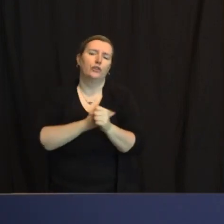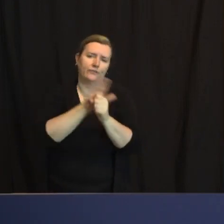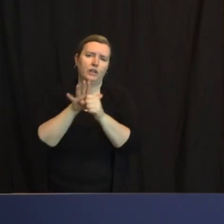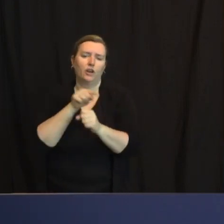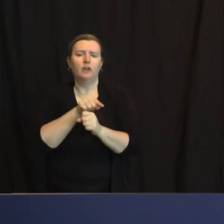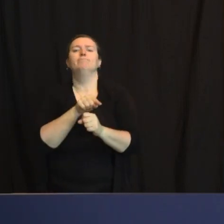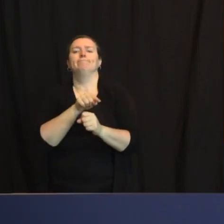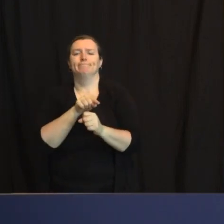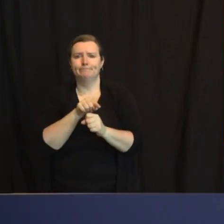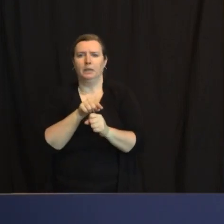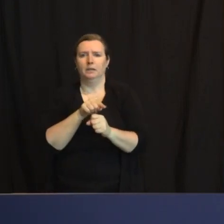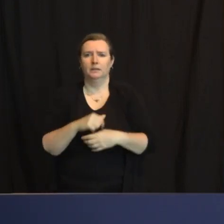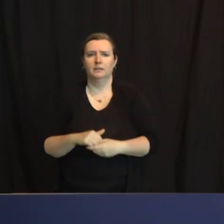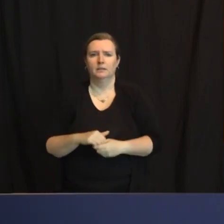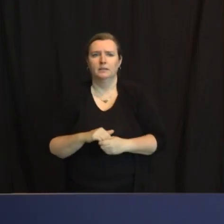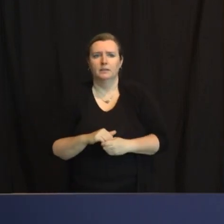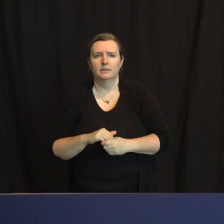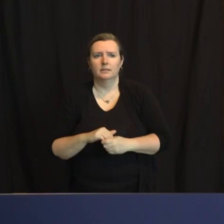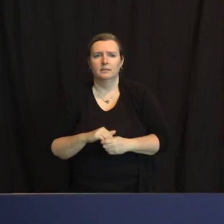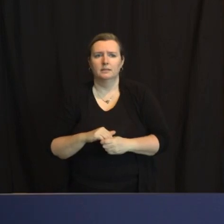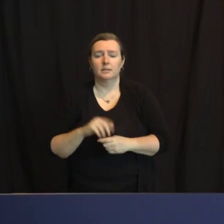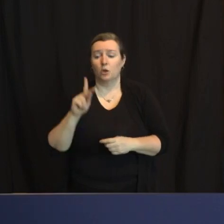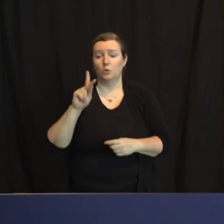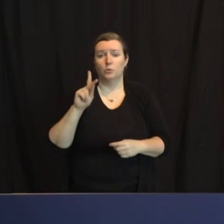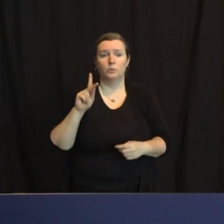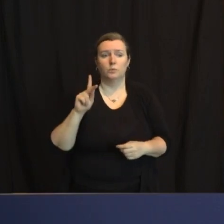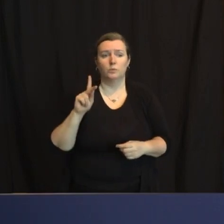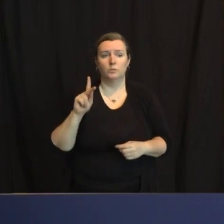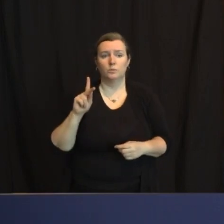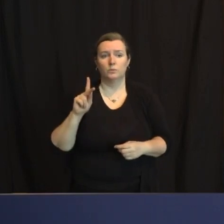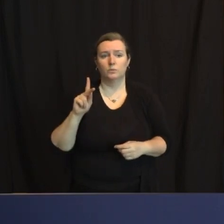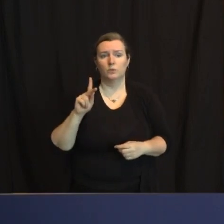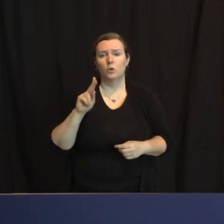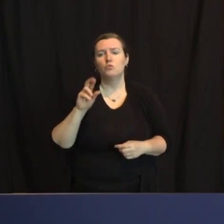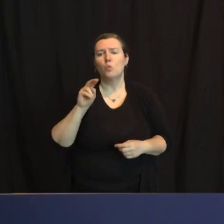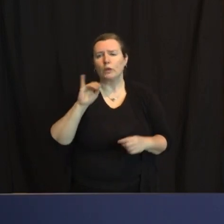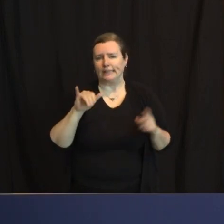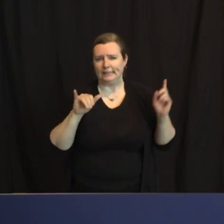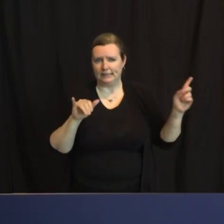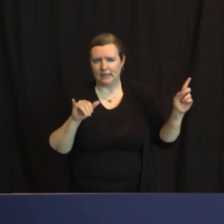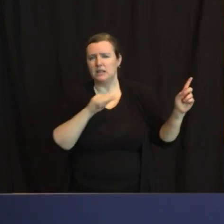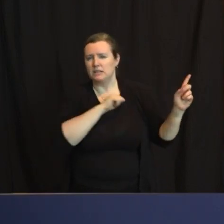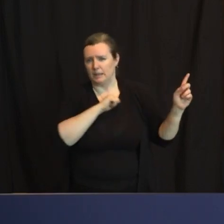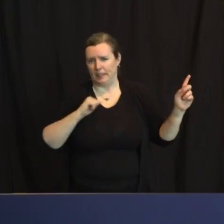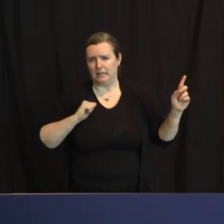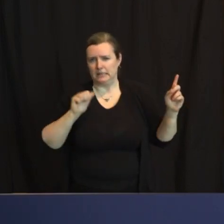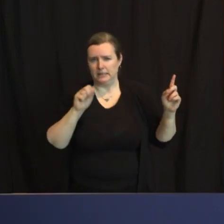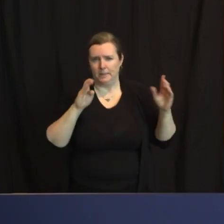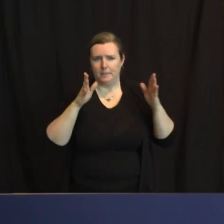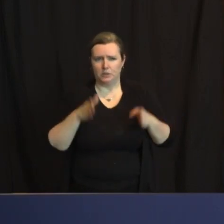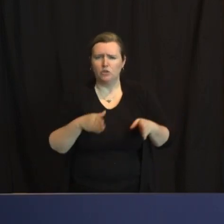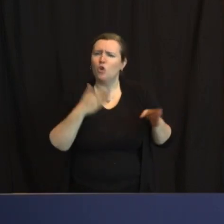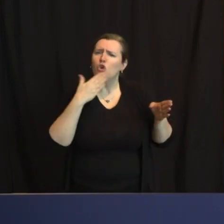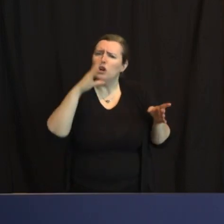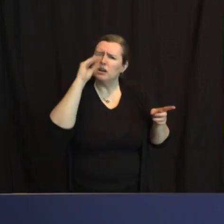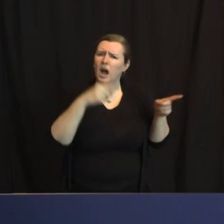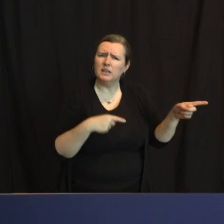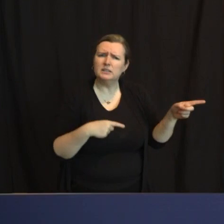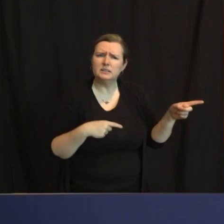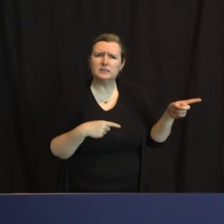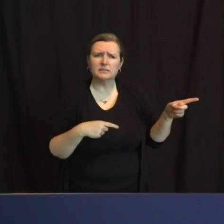guy, a very good public servant. I consider him a friend, but Rob's not going anywhere. This is a 500-year